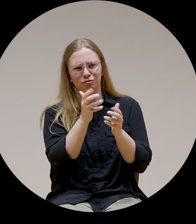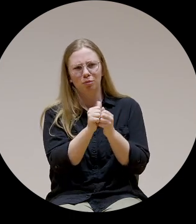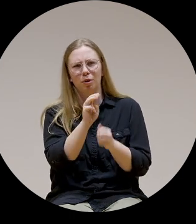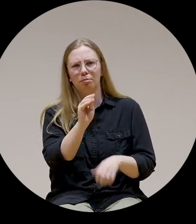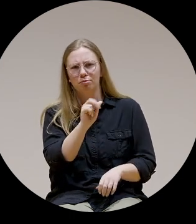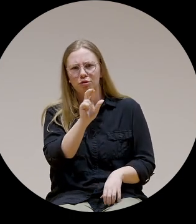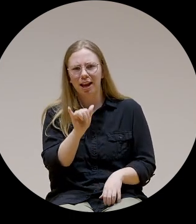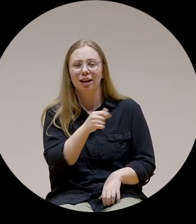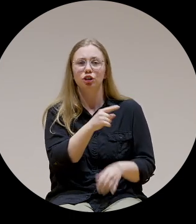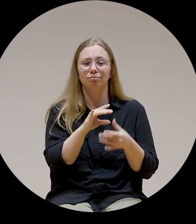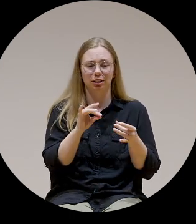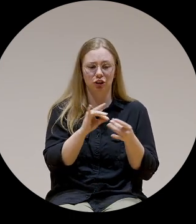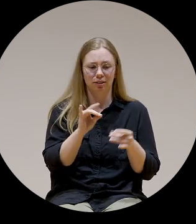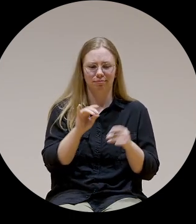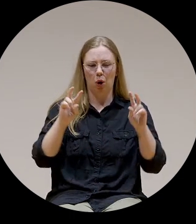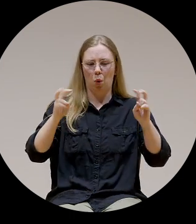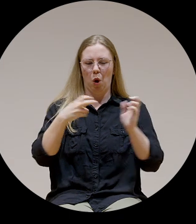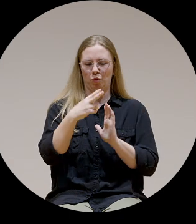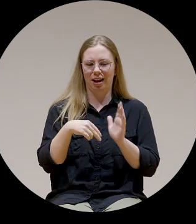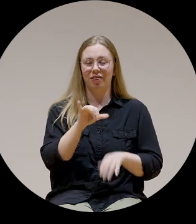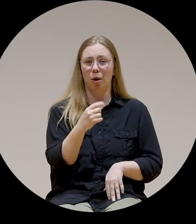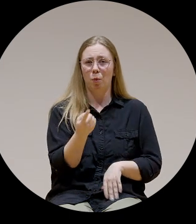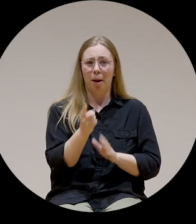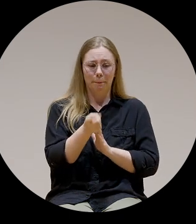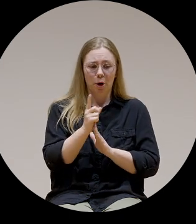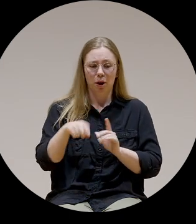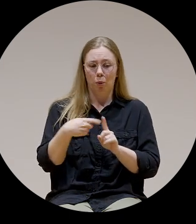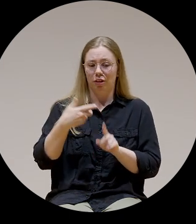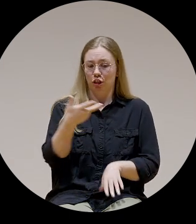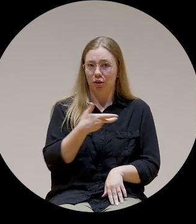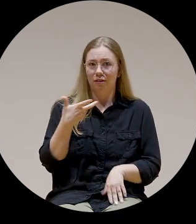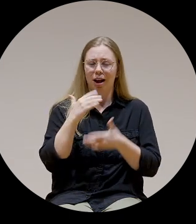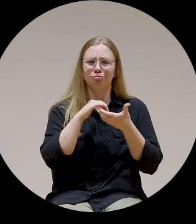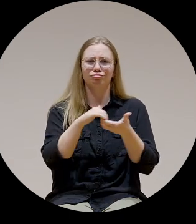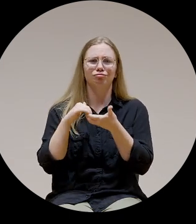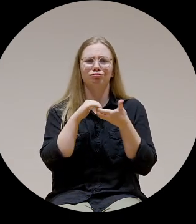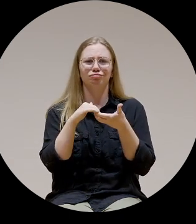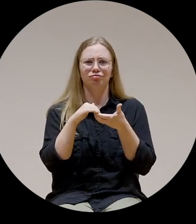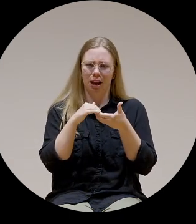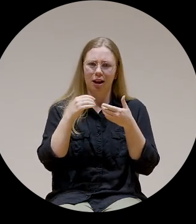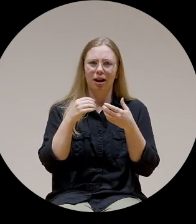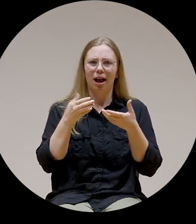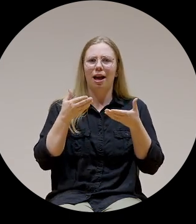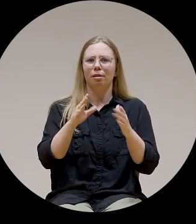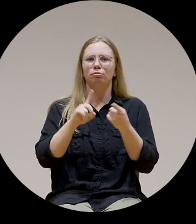of those moments when we three, in unison, managed to break down barriers to make friendship between our